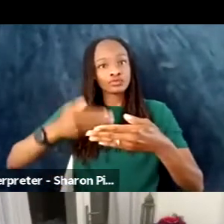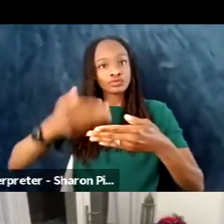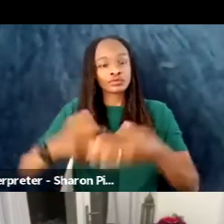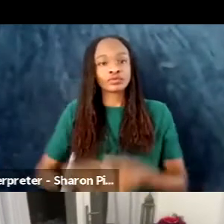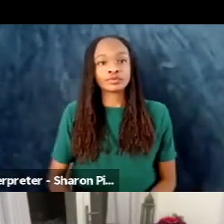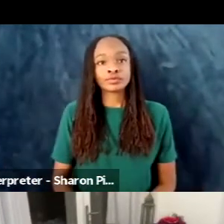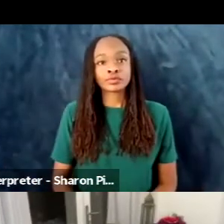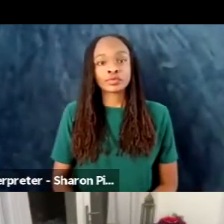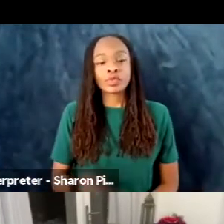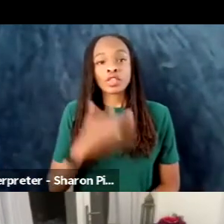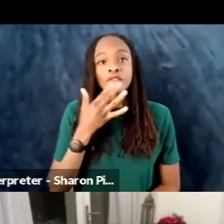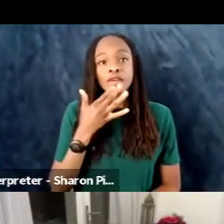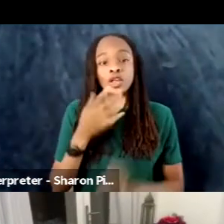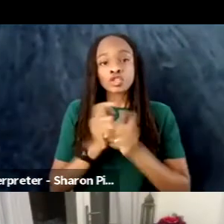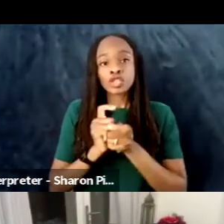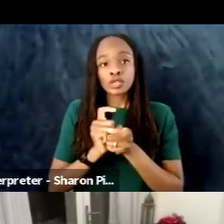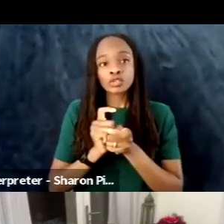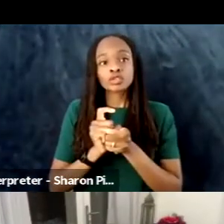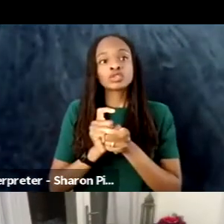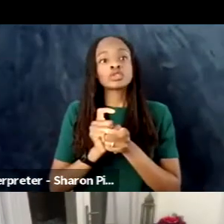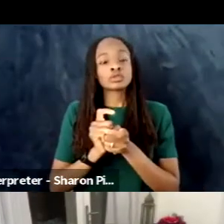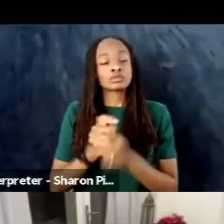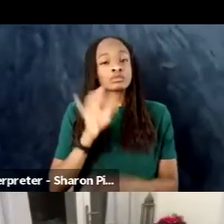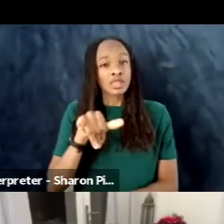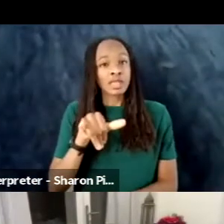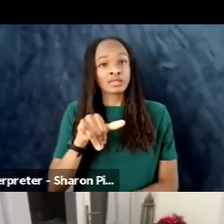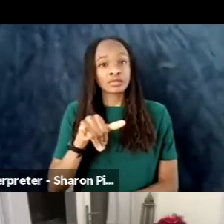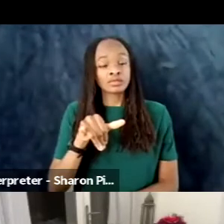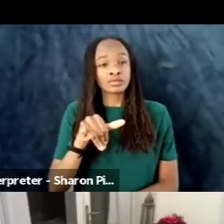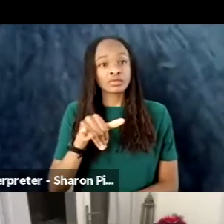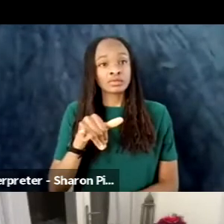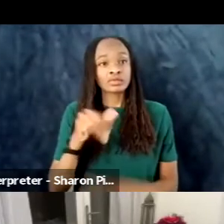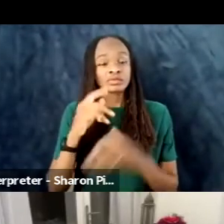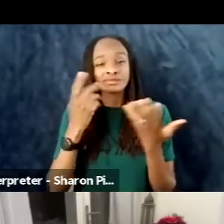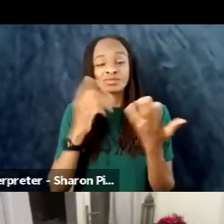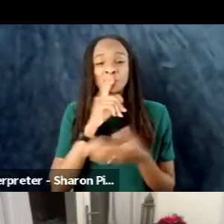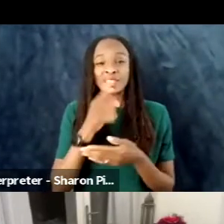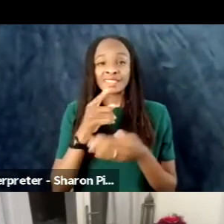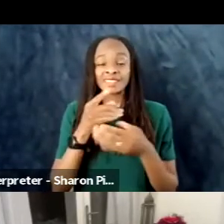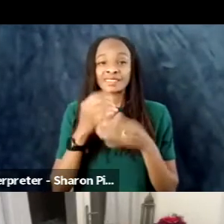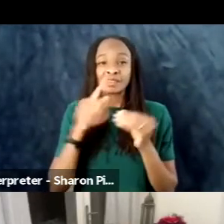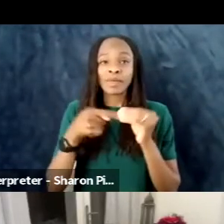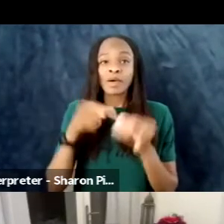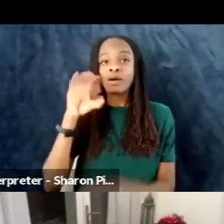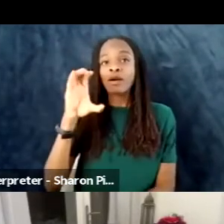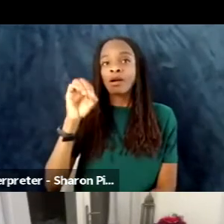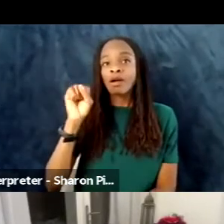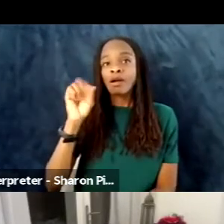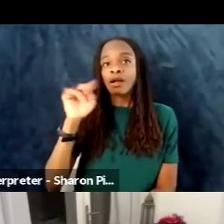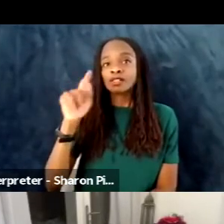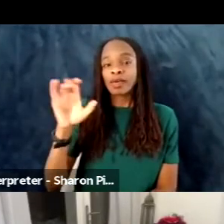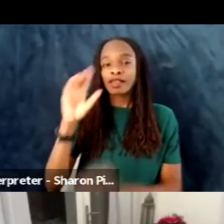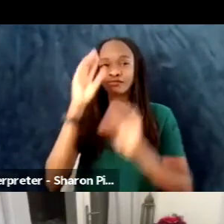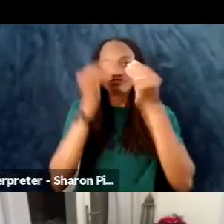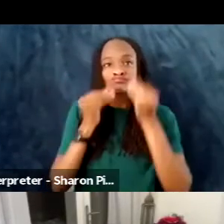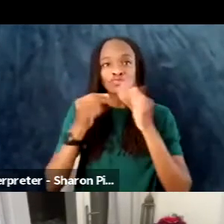The color change scenario largely on cosmetic brands. Again, somebody will have to